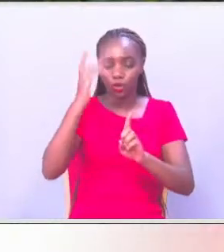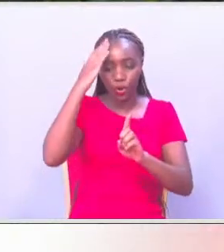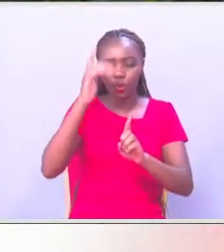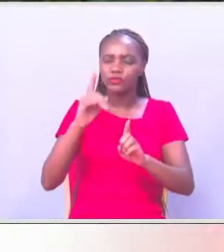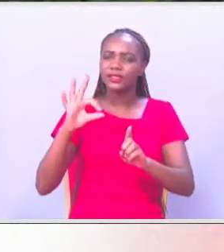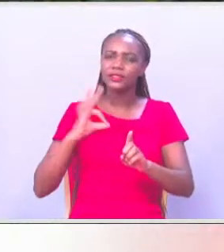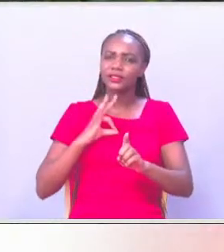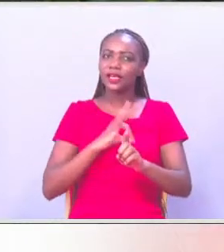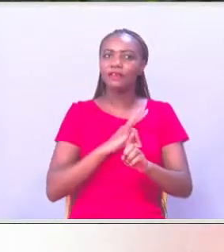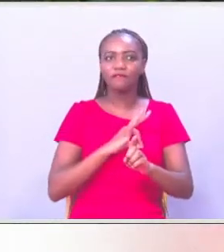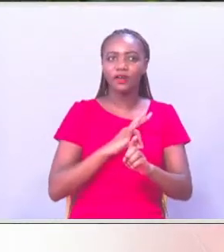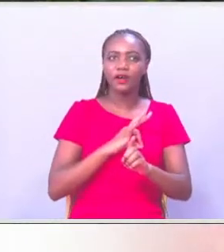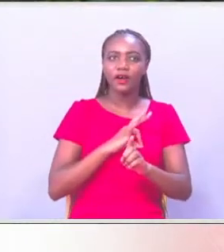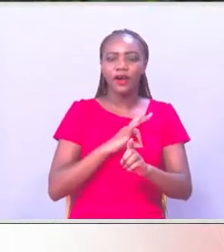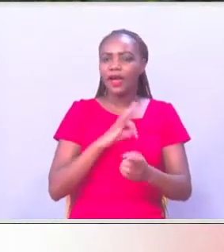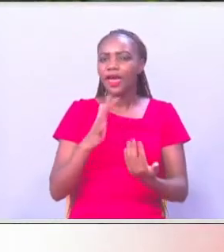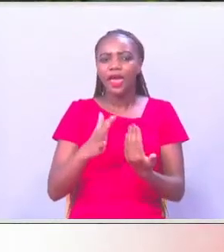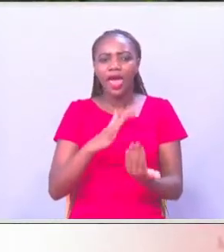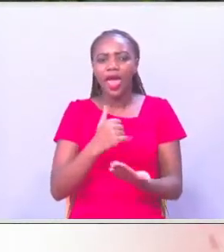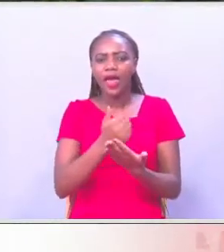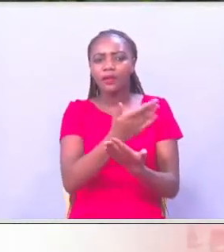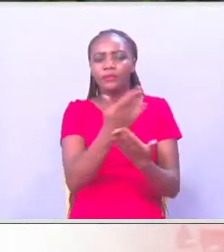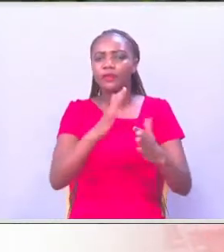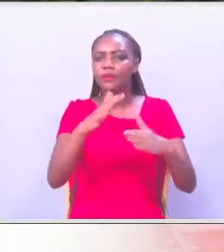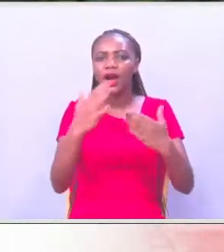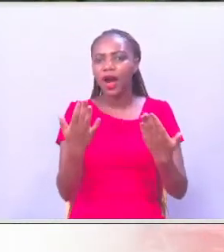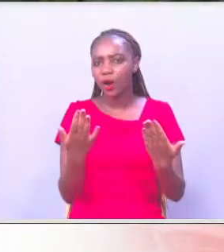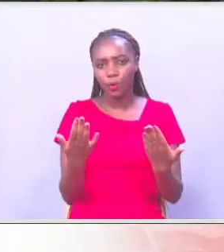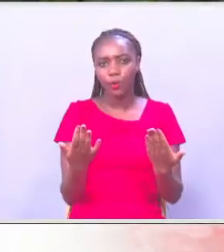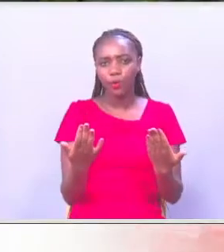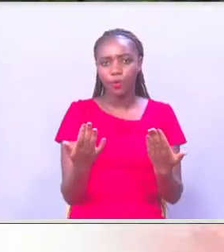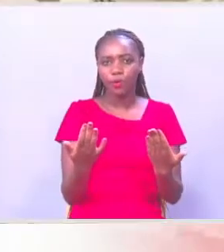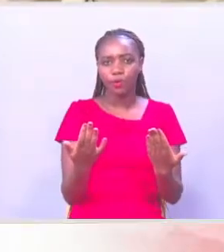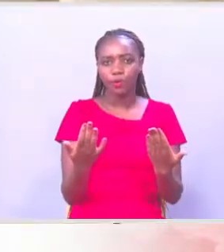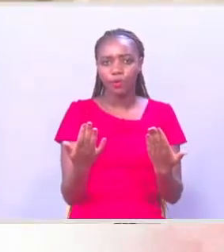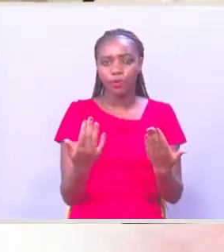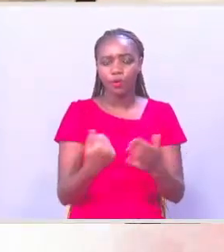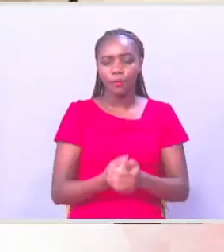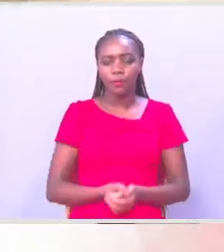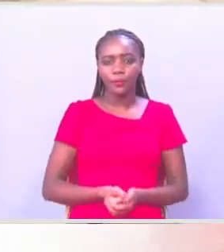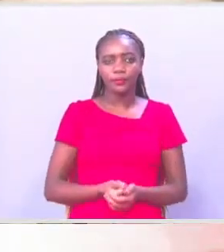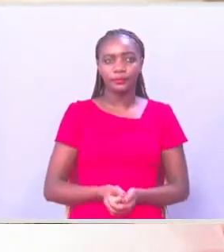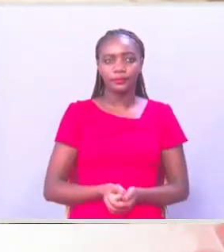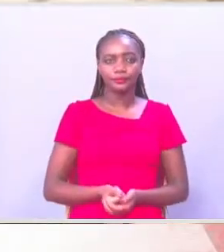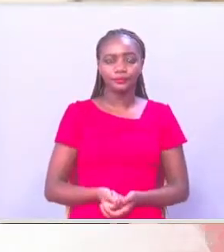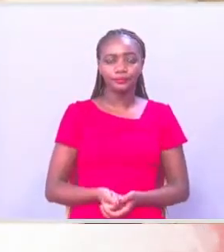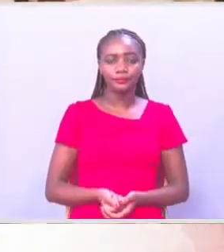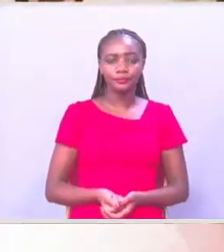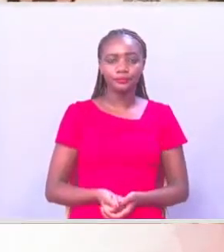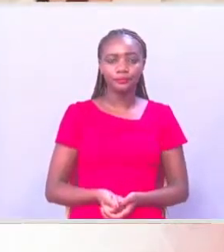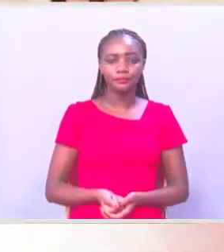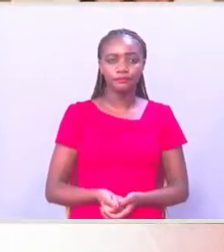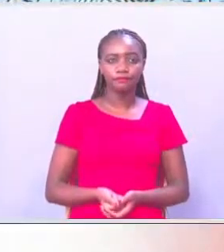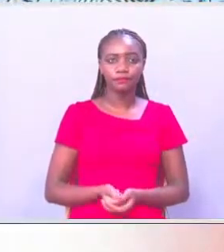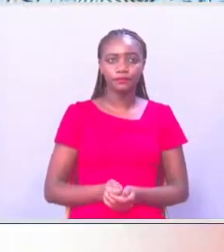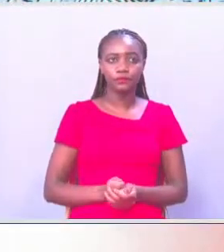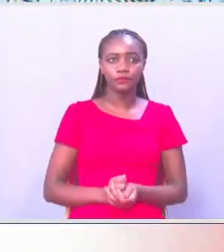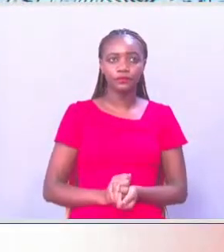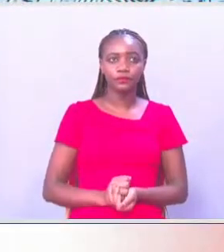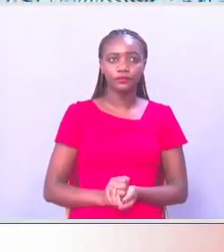staff will be either suspended, terminated with reasons. Elizabeth Atieno, TV